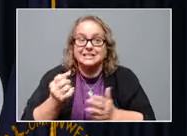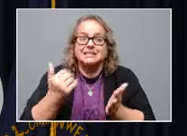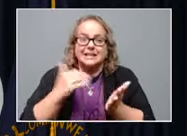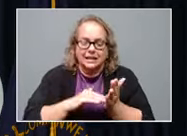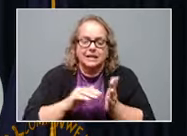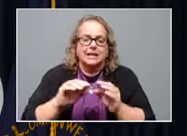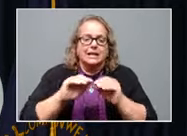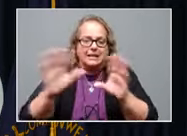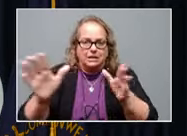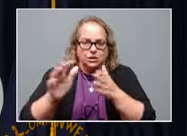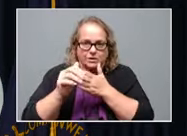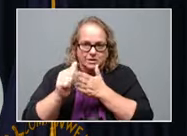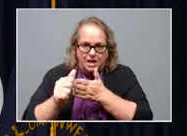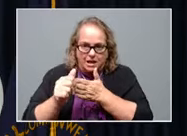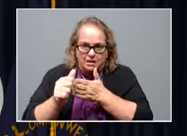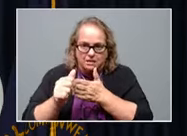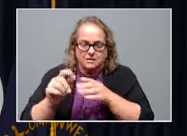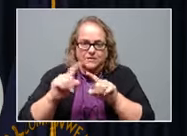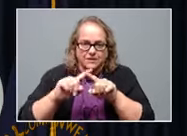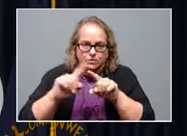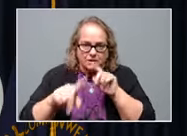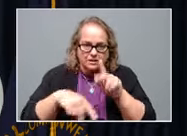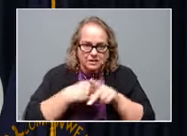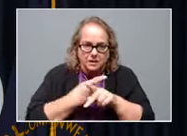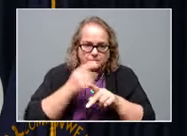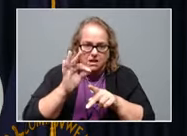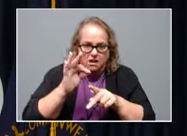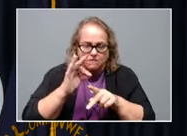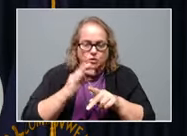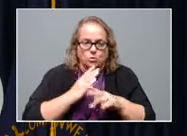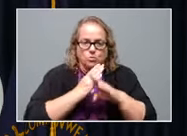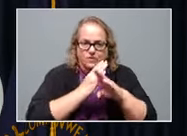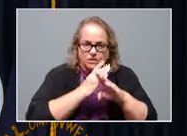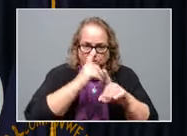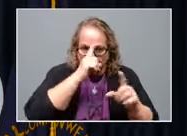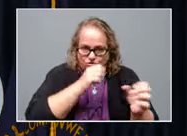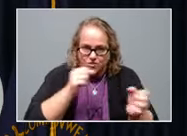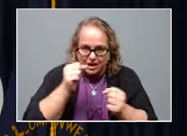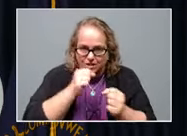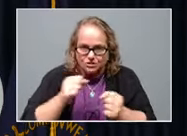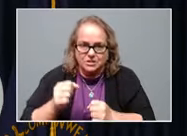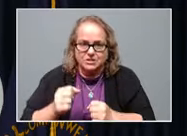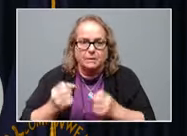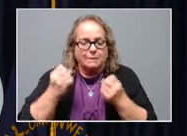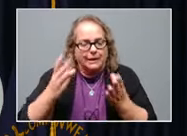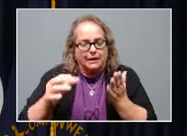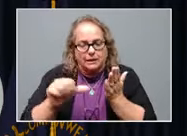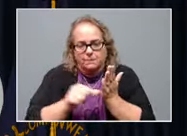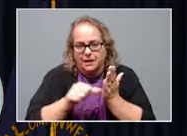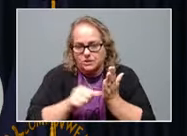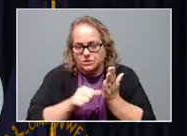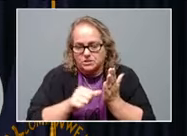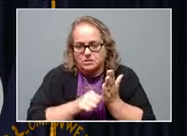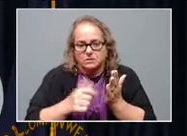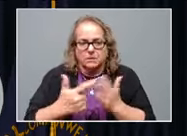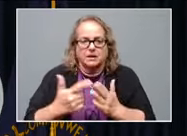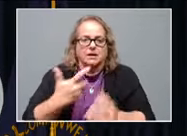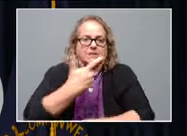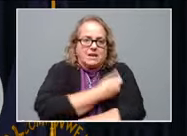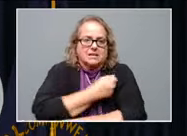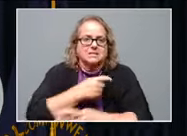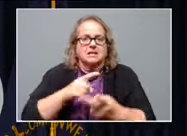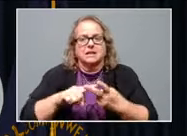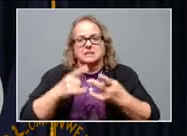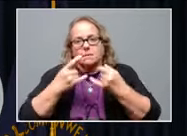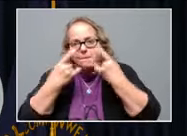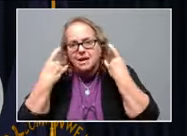about all the different types of prevention strategies, a number of pages, but going through vaccination, masking, physical